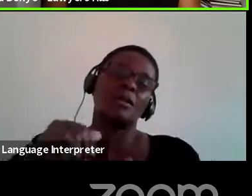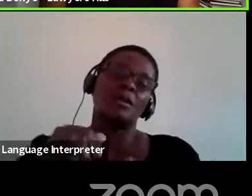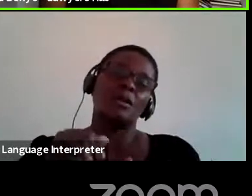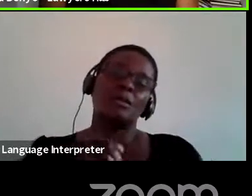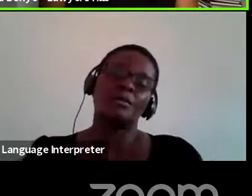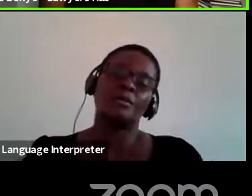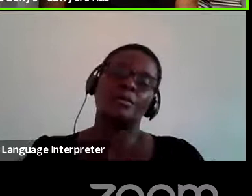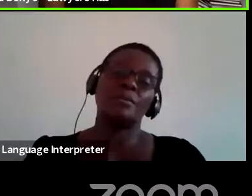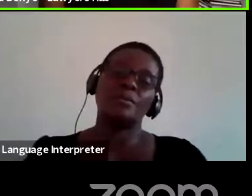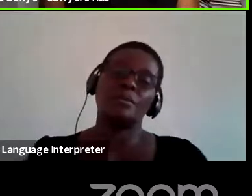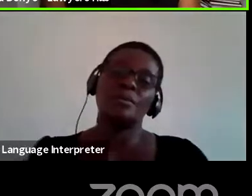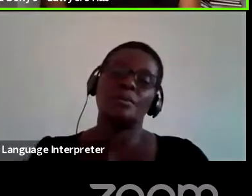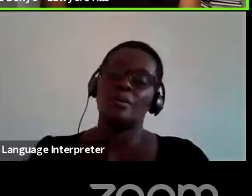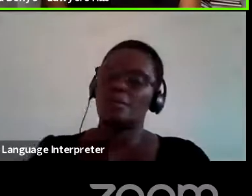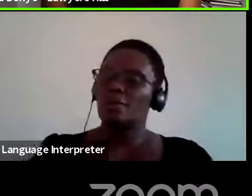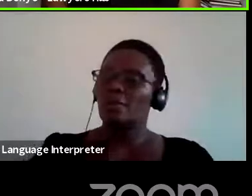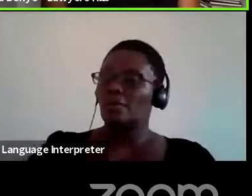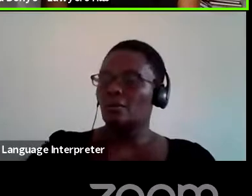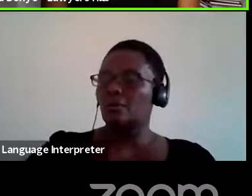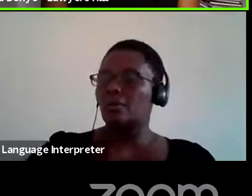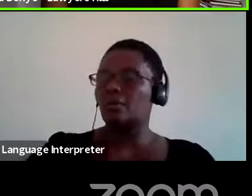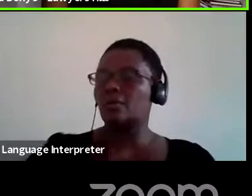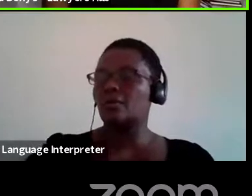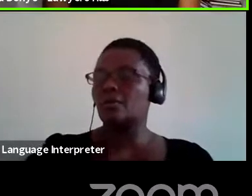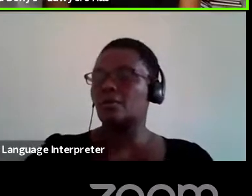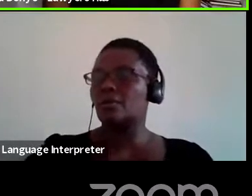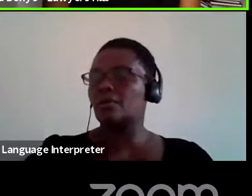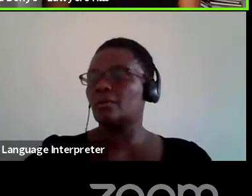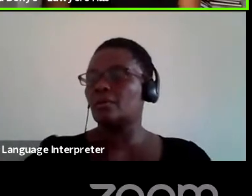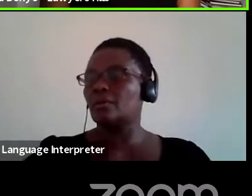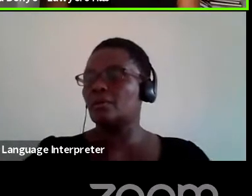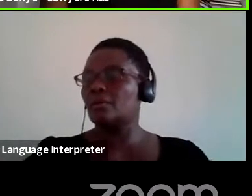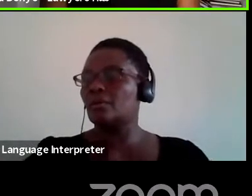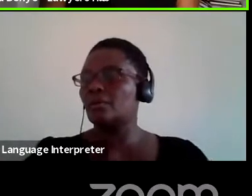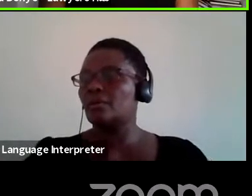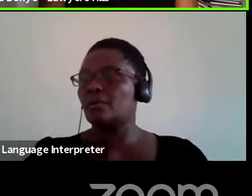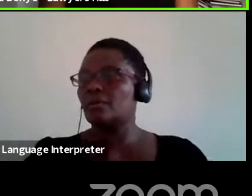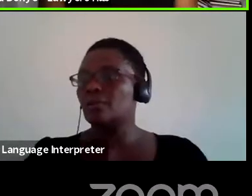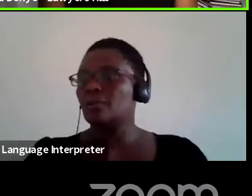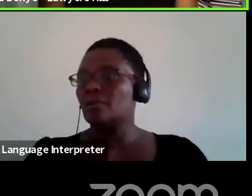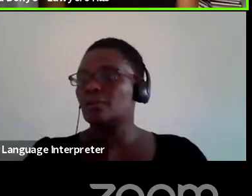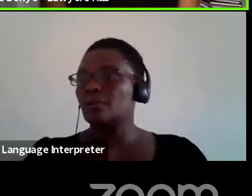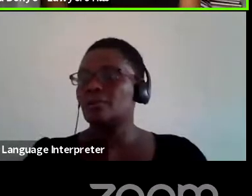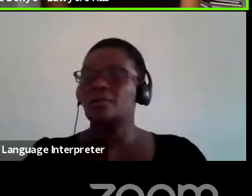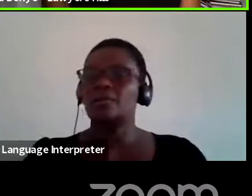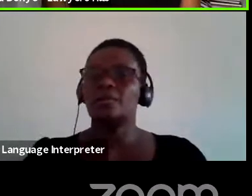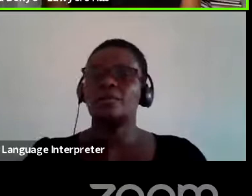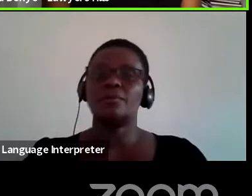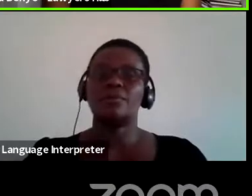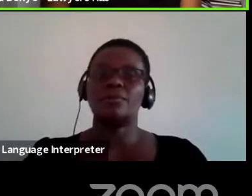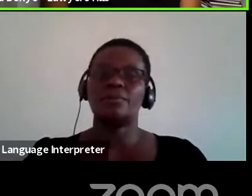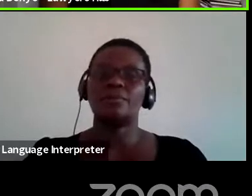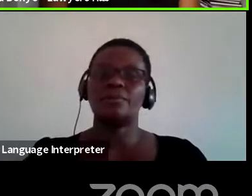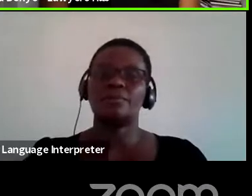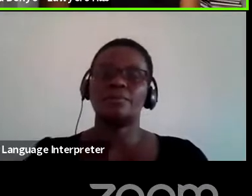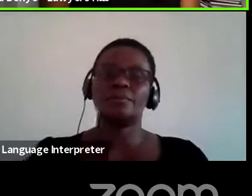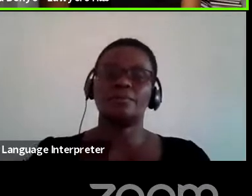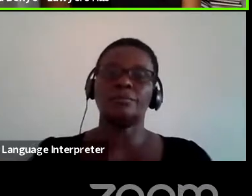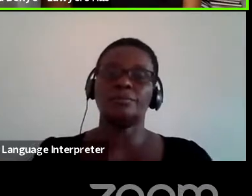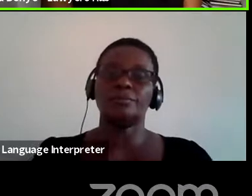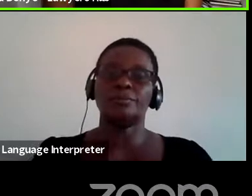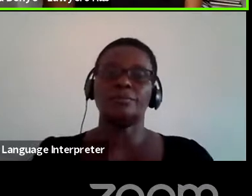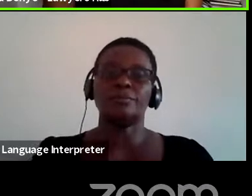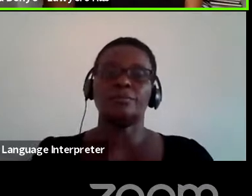recommendations, we were trying to see, what exactly is the problem within the continent and what do we think could solve it. So our submission was